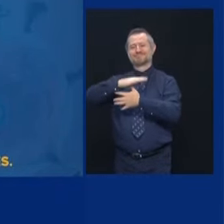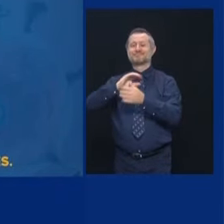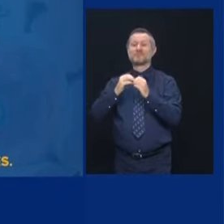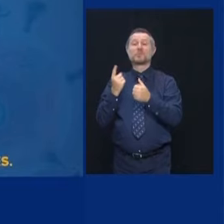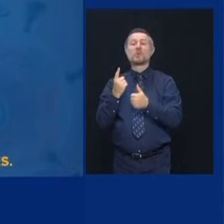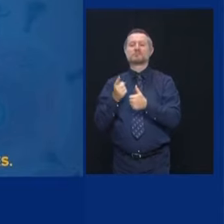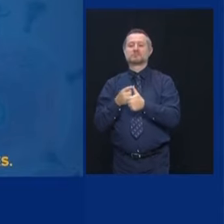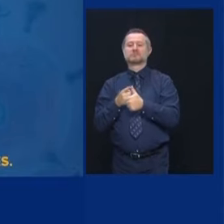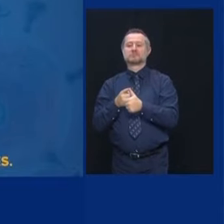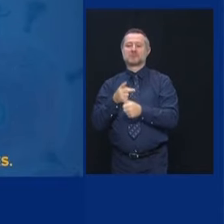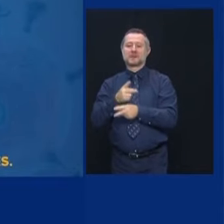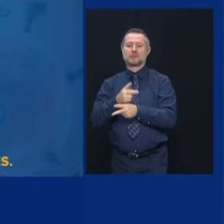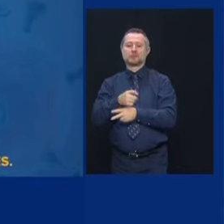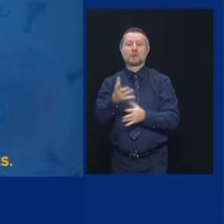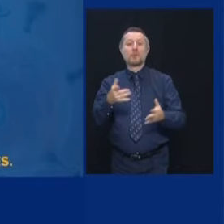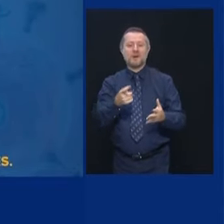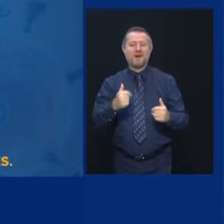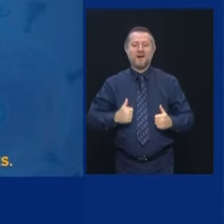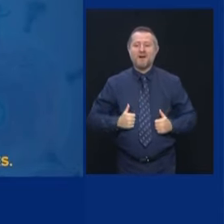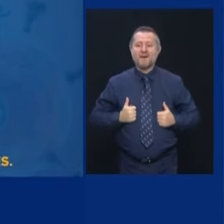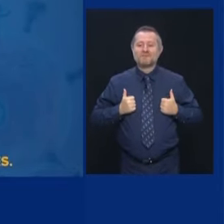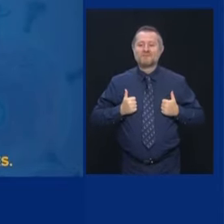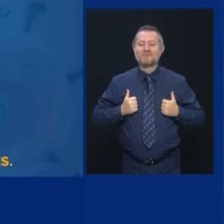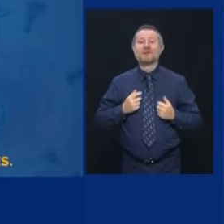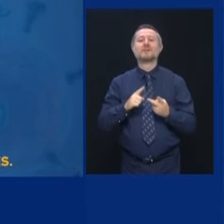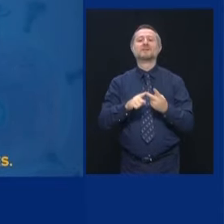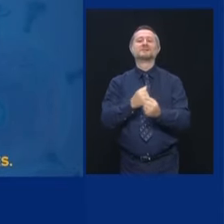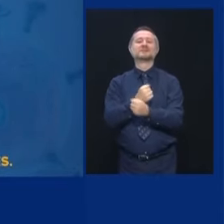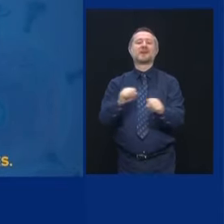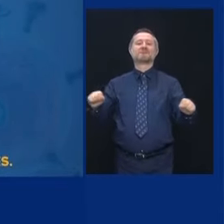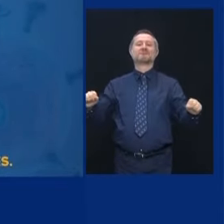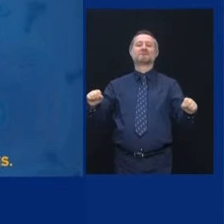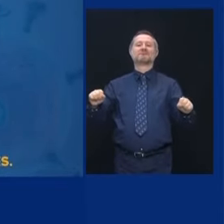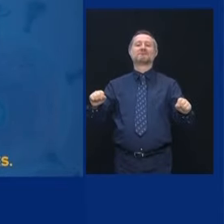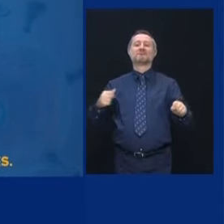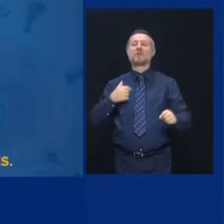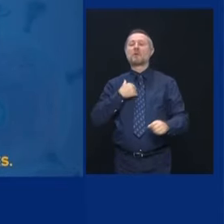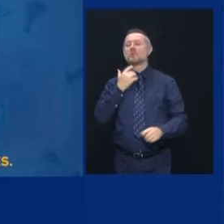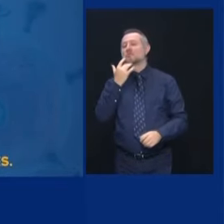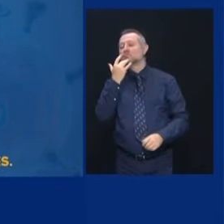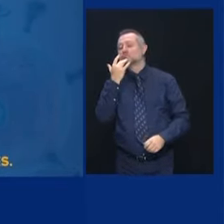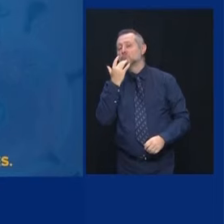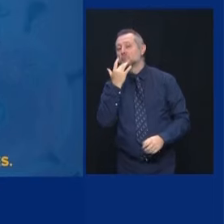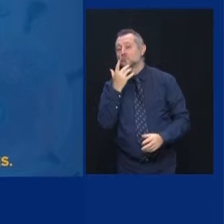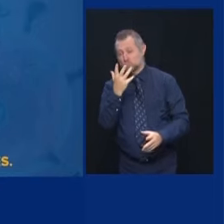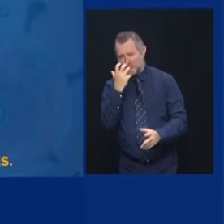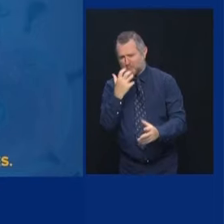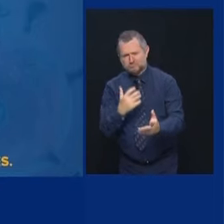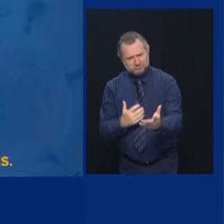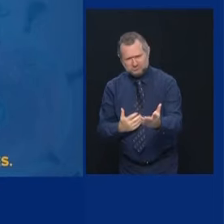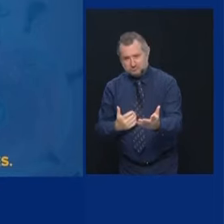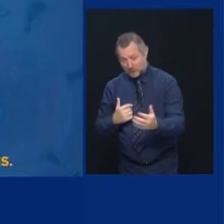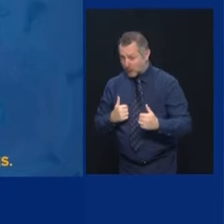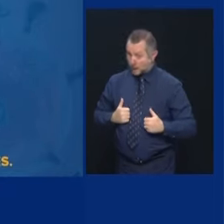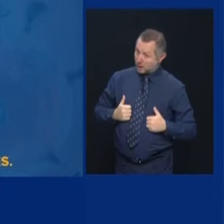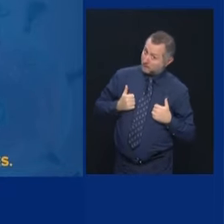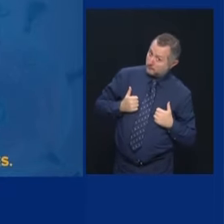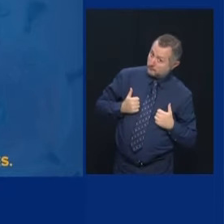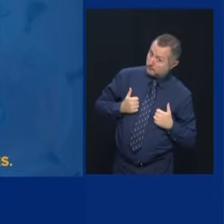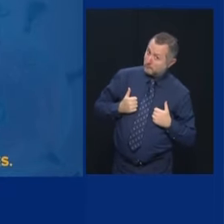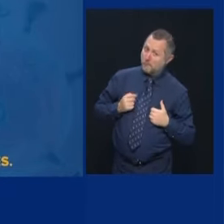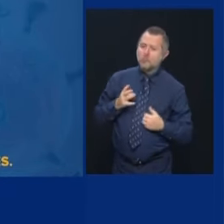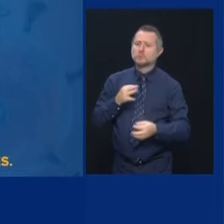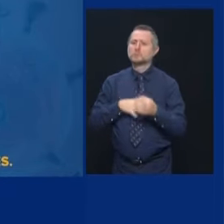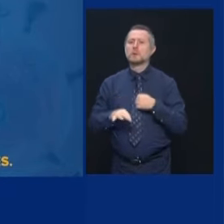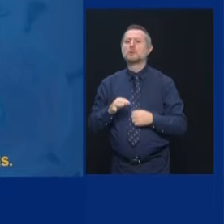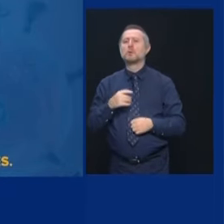I'd rather you be alive and angry at me than have people happy with